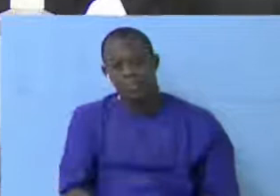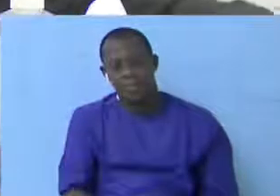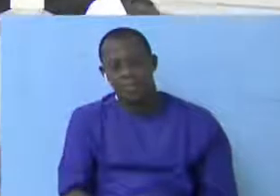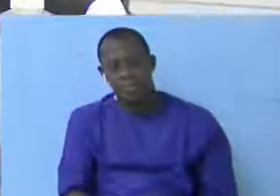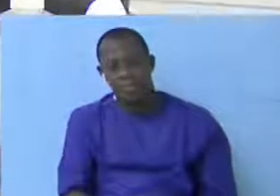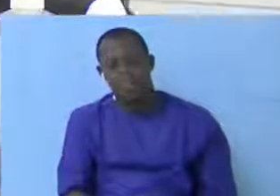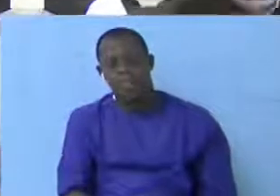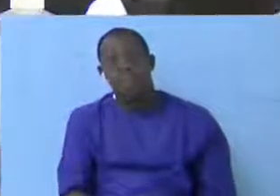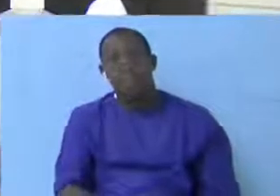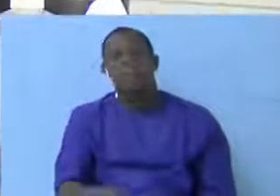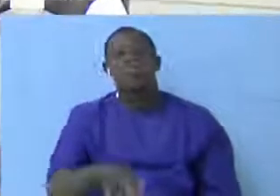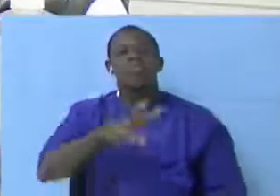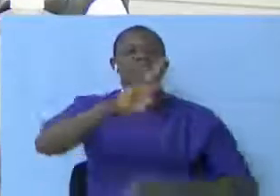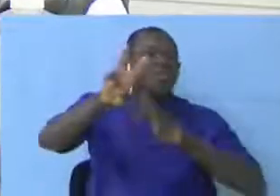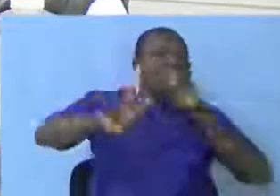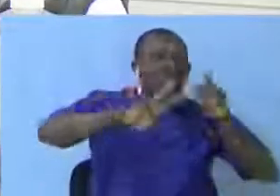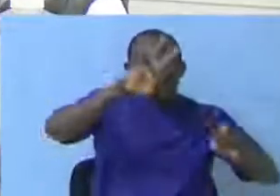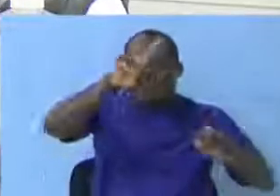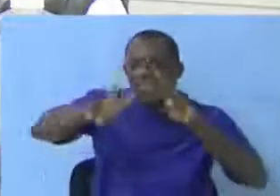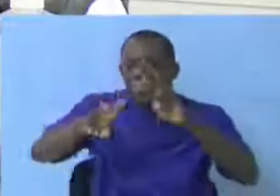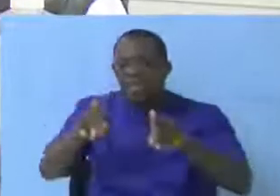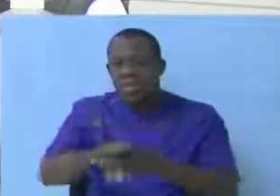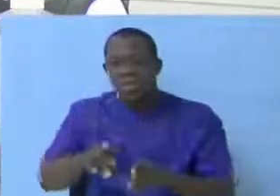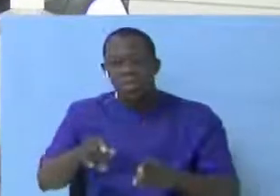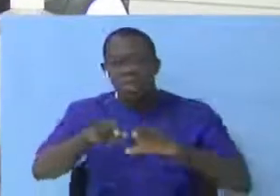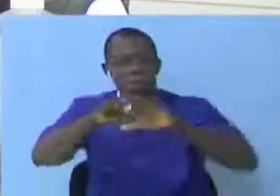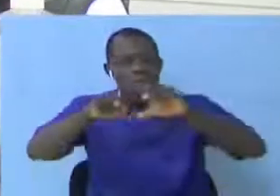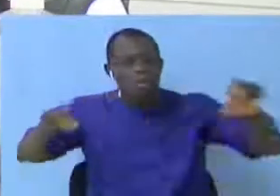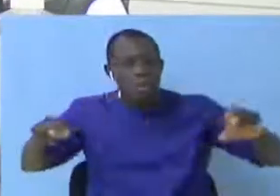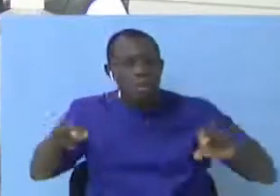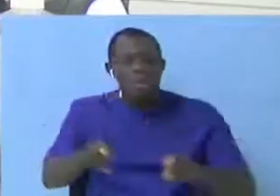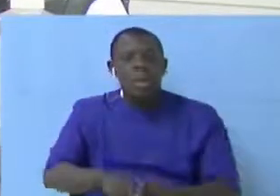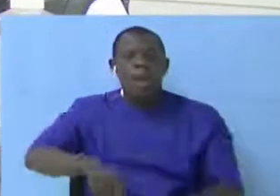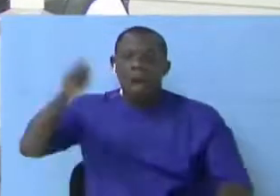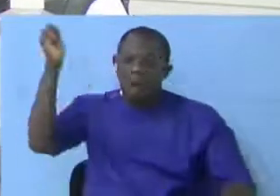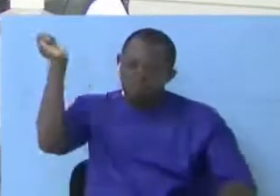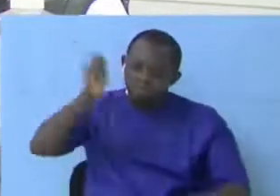go and got sticks and beat him until he died.